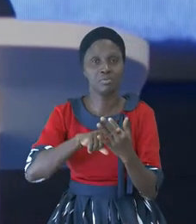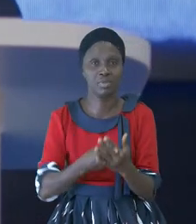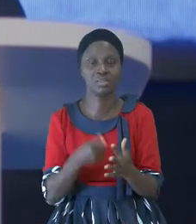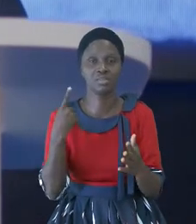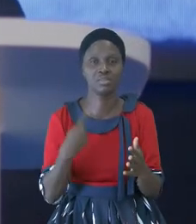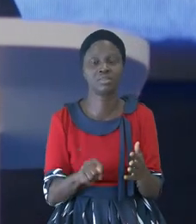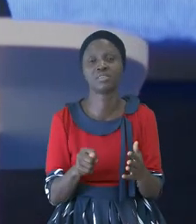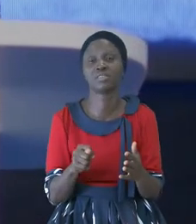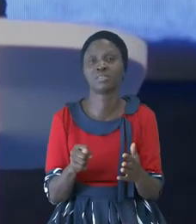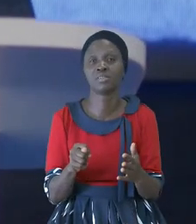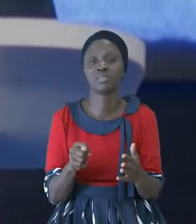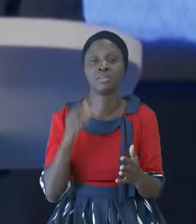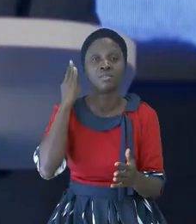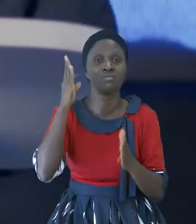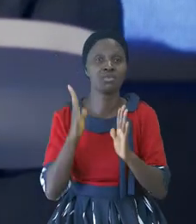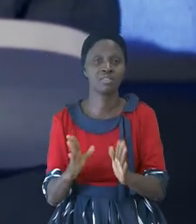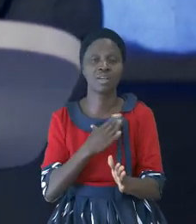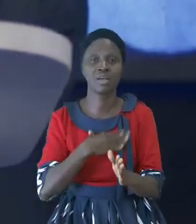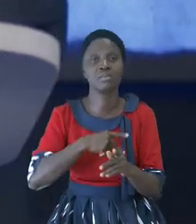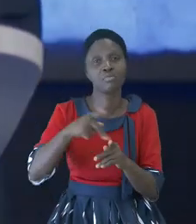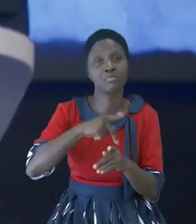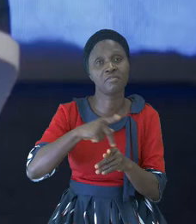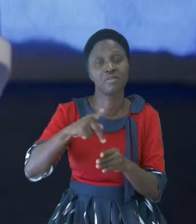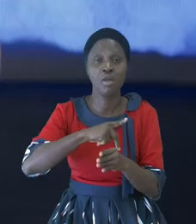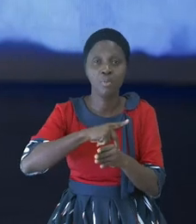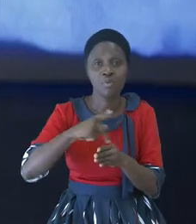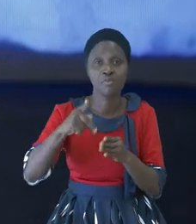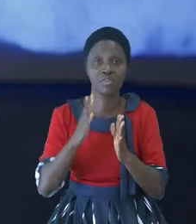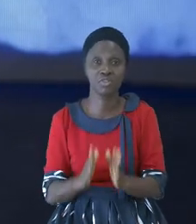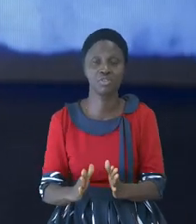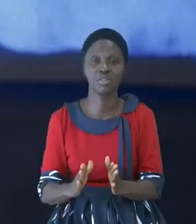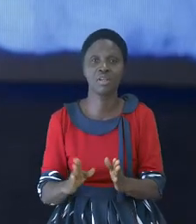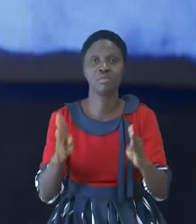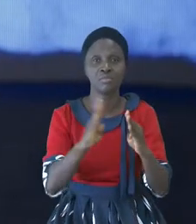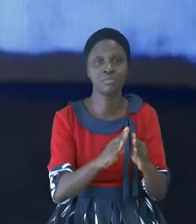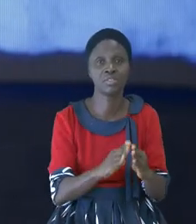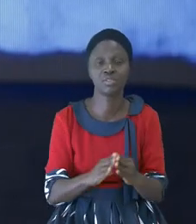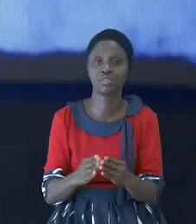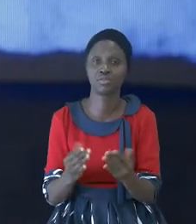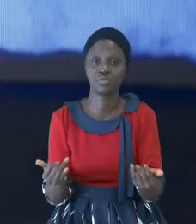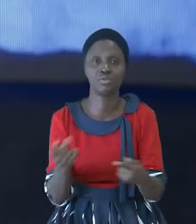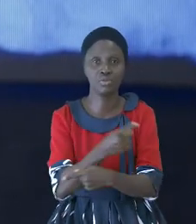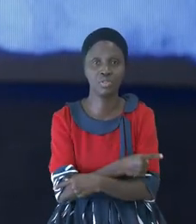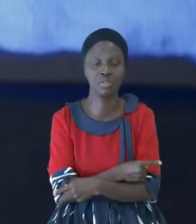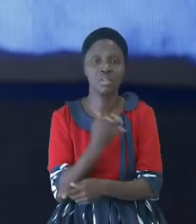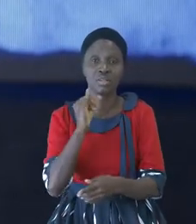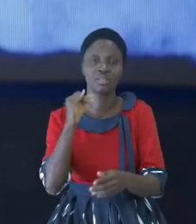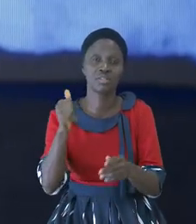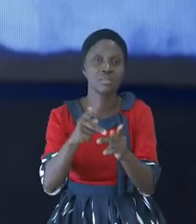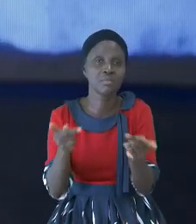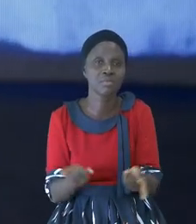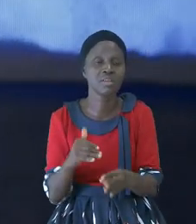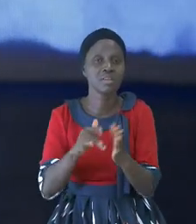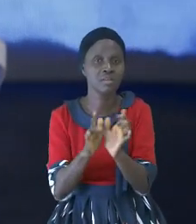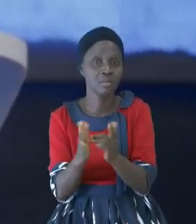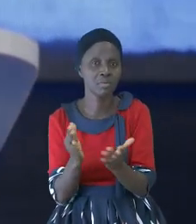and professional conference today, I'm taking a familiar passage of scripture, a passage you know